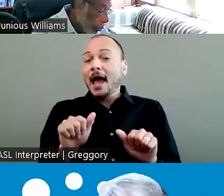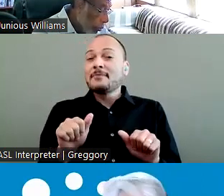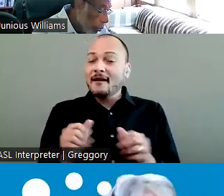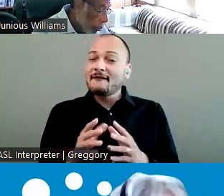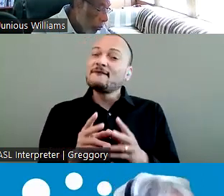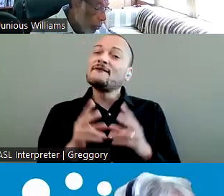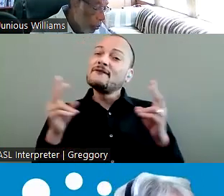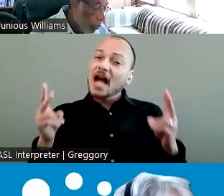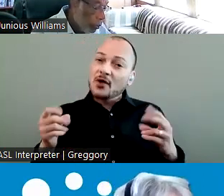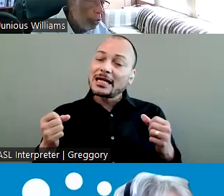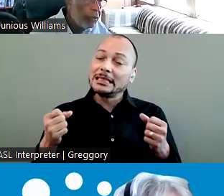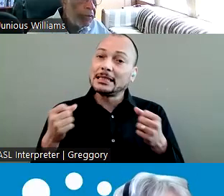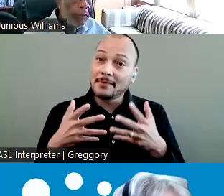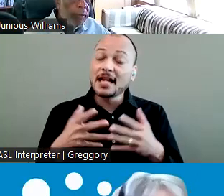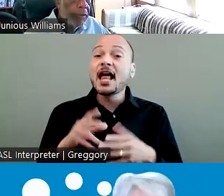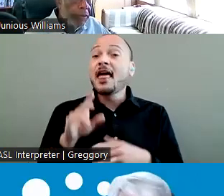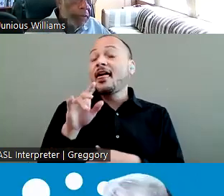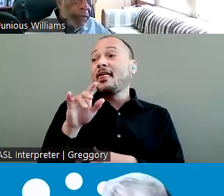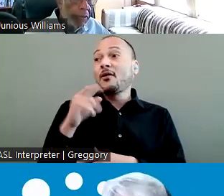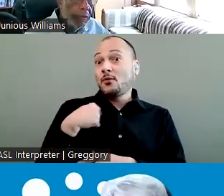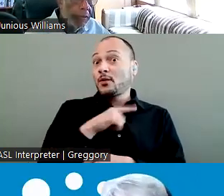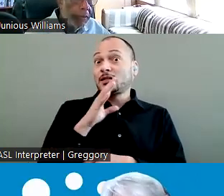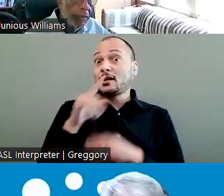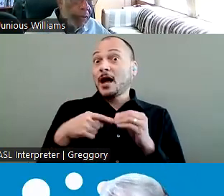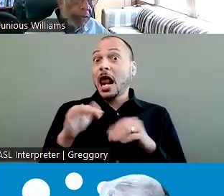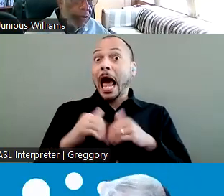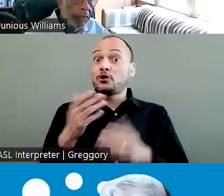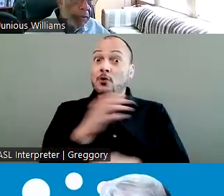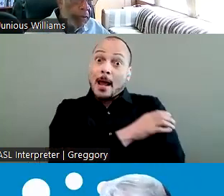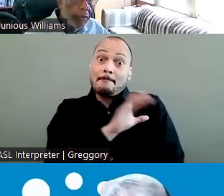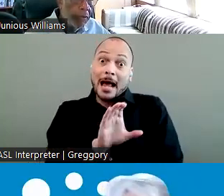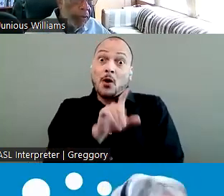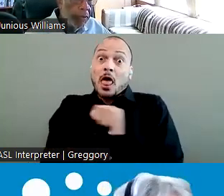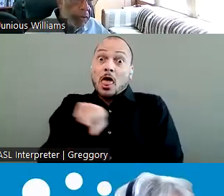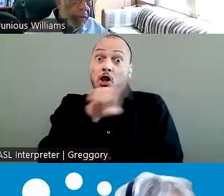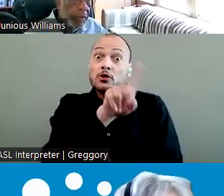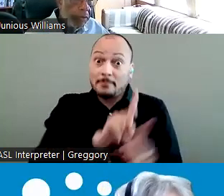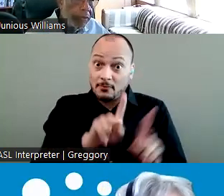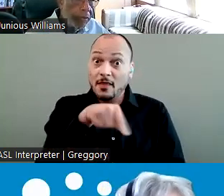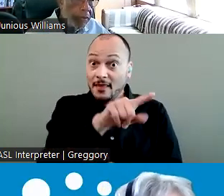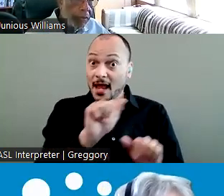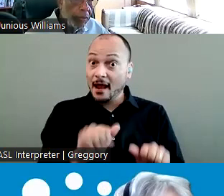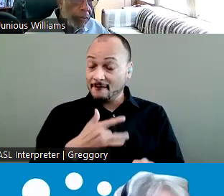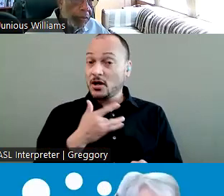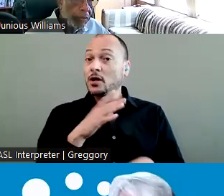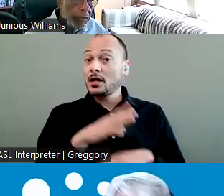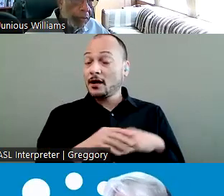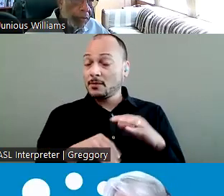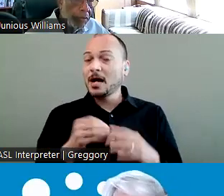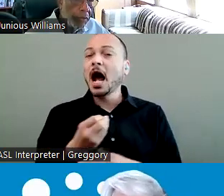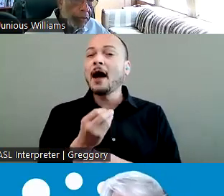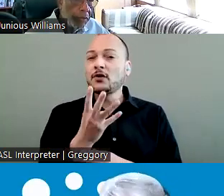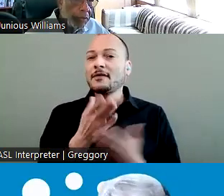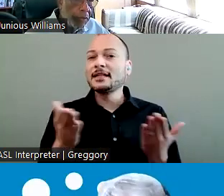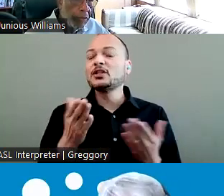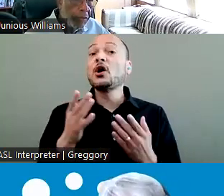intimidating. So we talked a little bit about, how to empower people so that they feel comfortable. And a couple of things were,